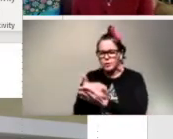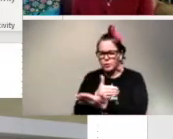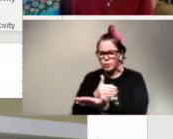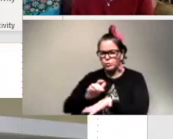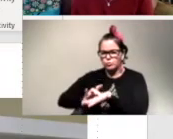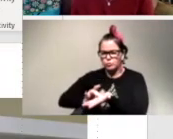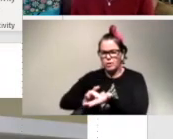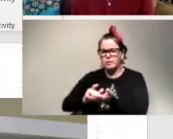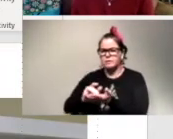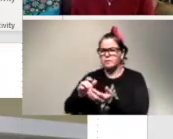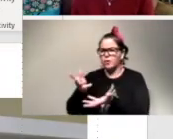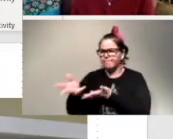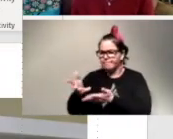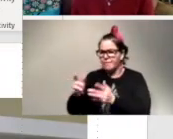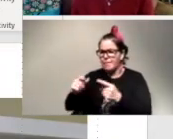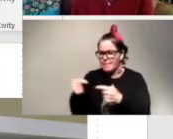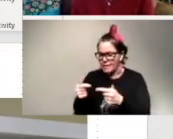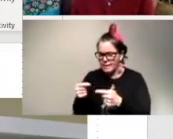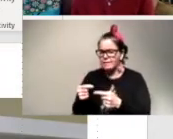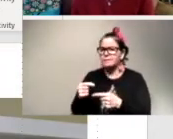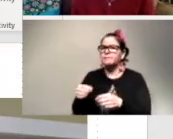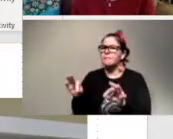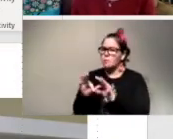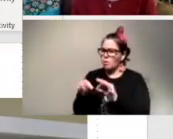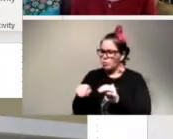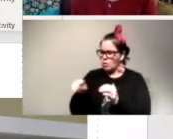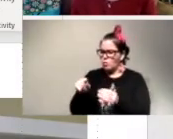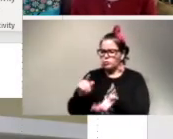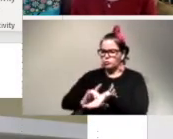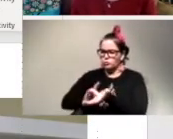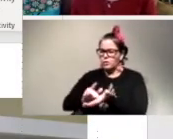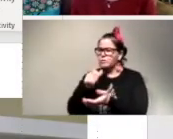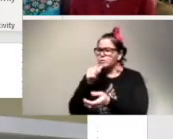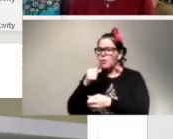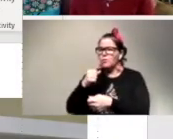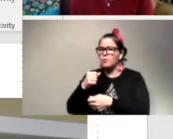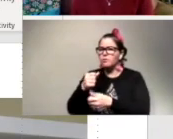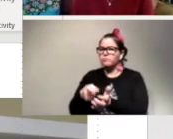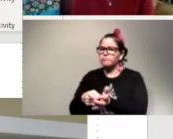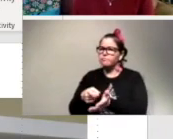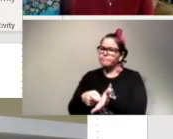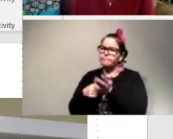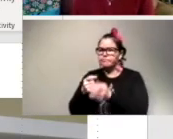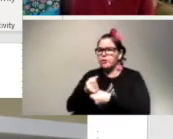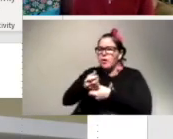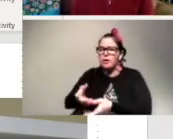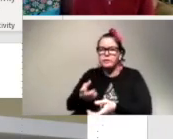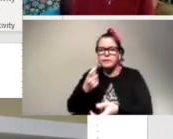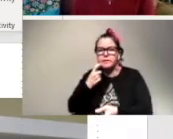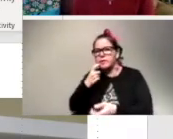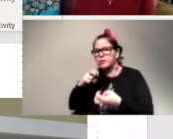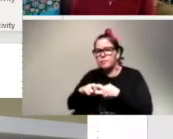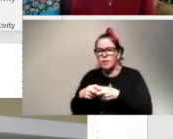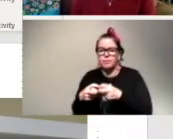of pain, make sure that those drugs don't produce drug addiction or drug use problems, as well